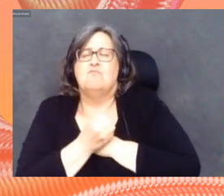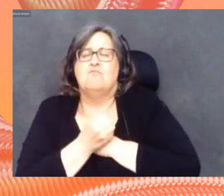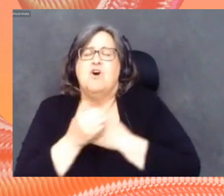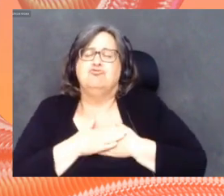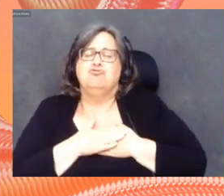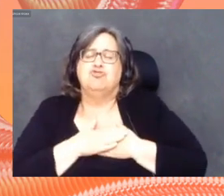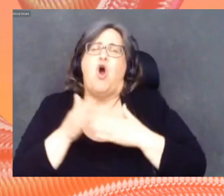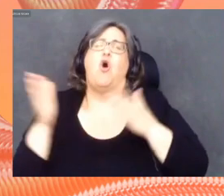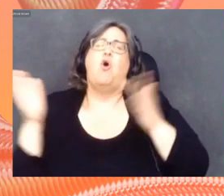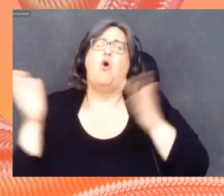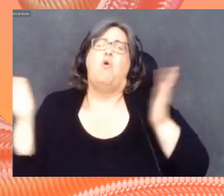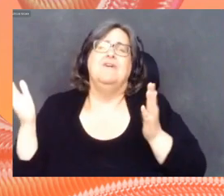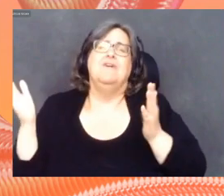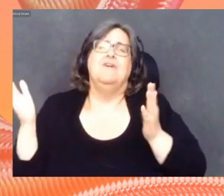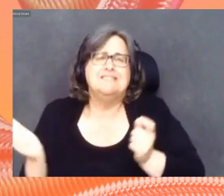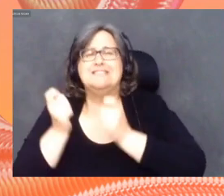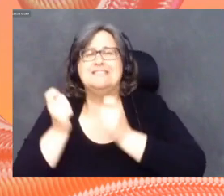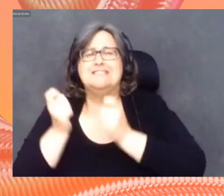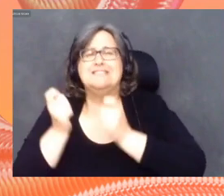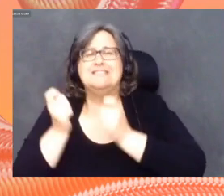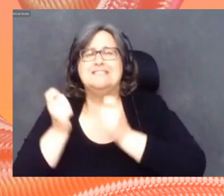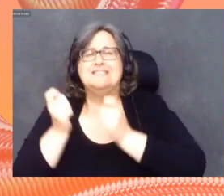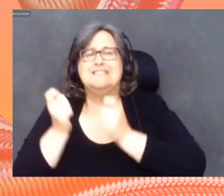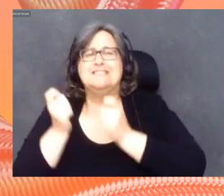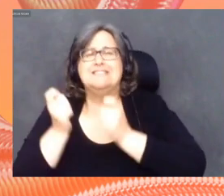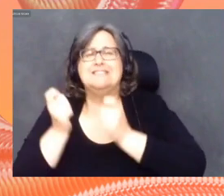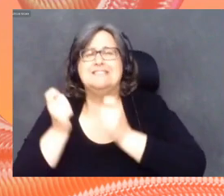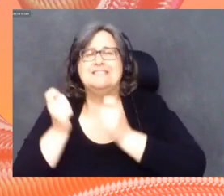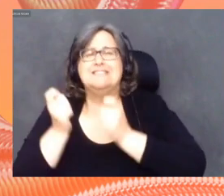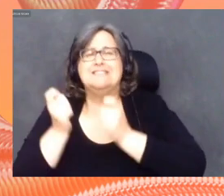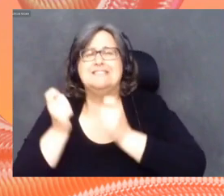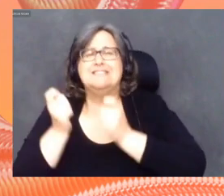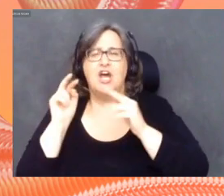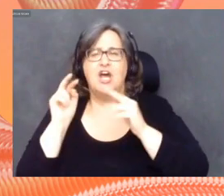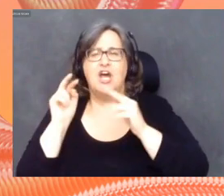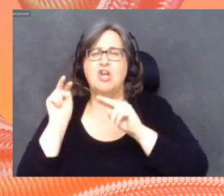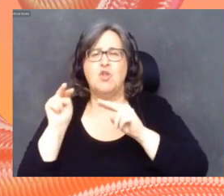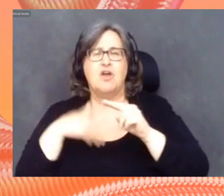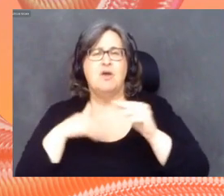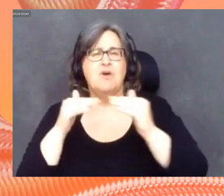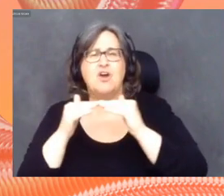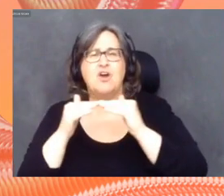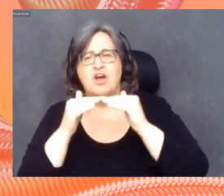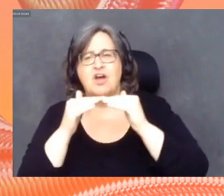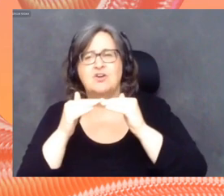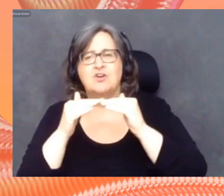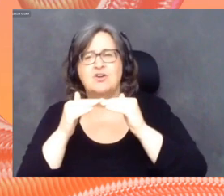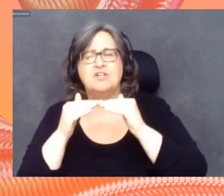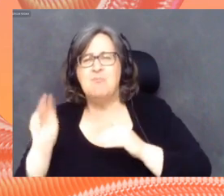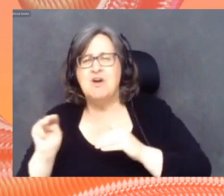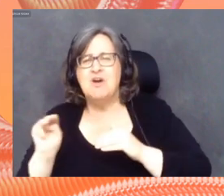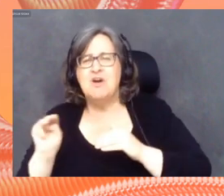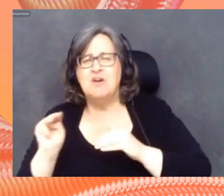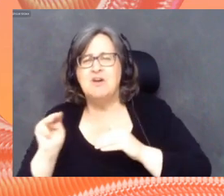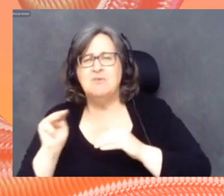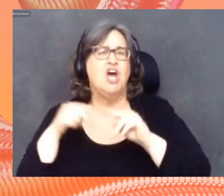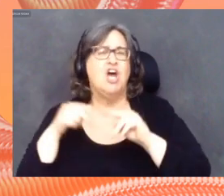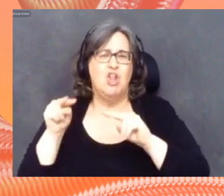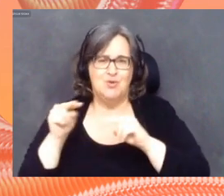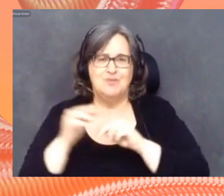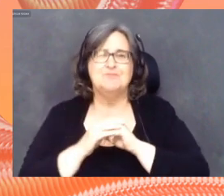celebration, massive leaping forward. I look at my comrades in the movement for Black Lives. I look at my comrades that